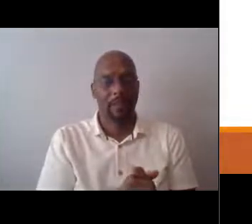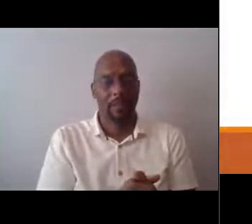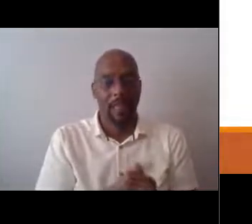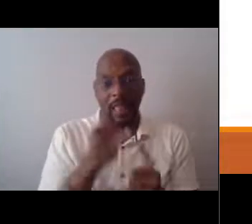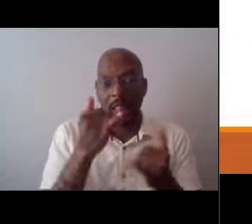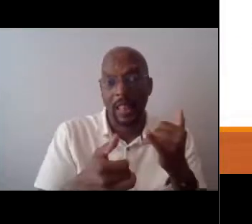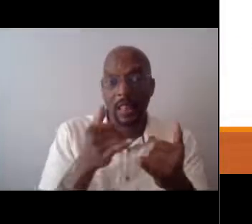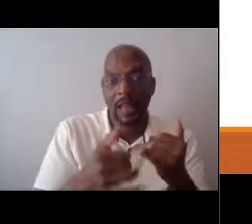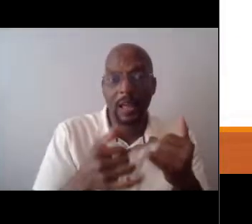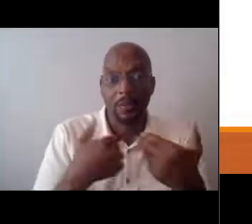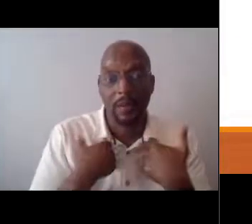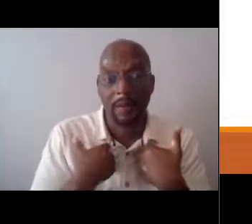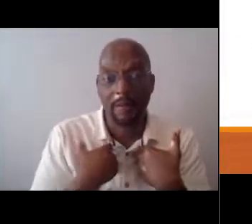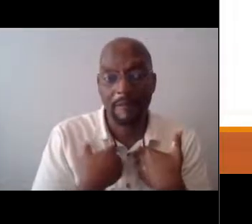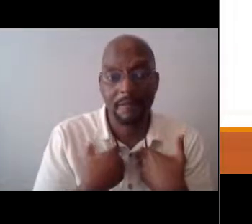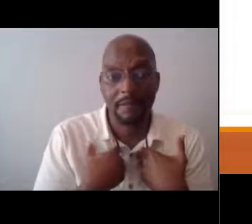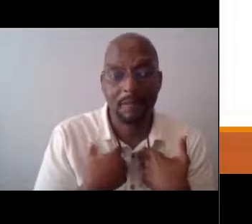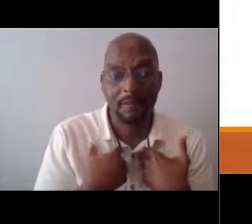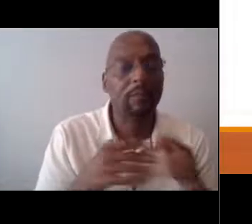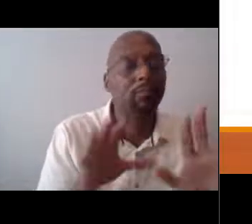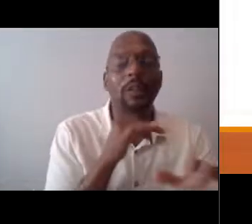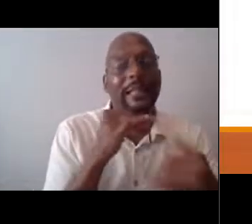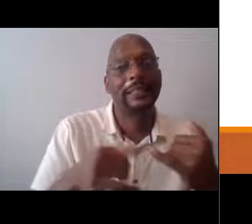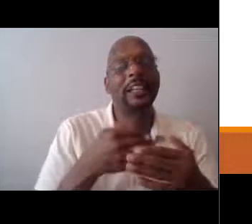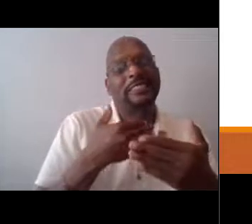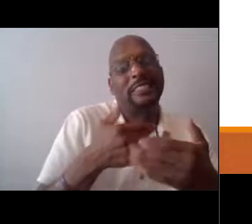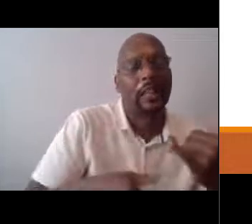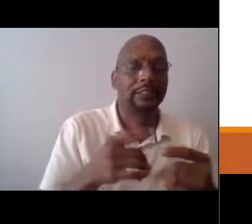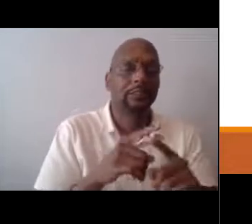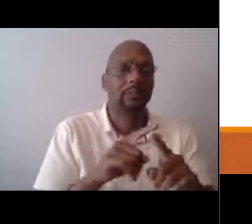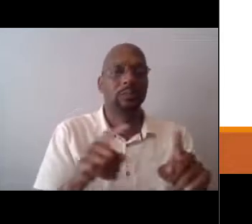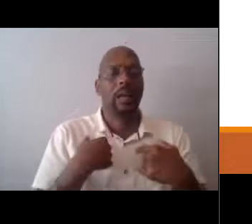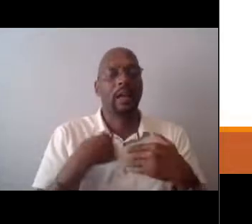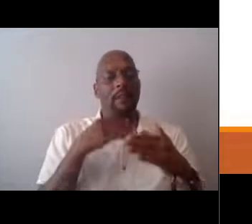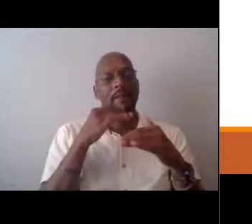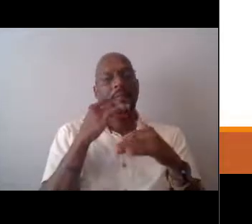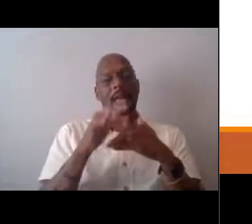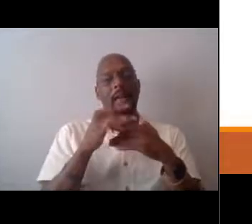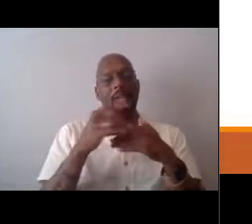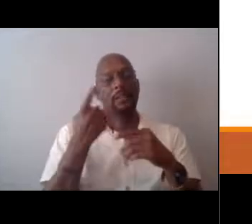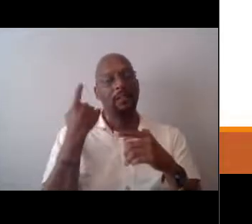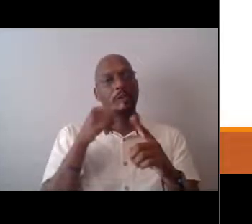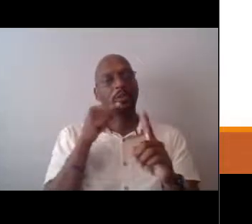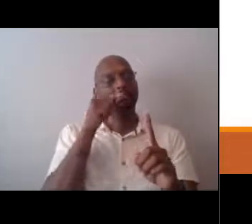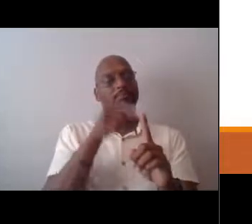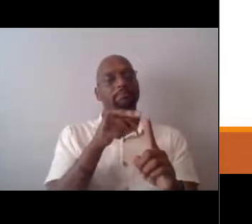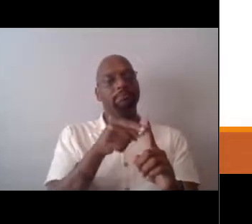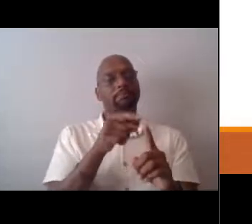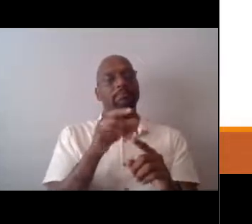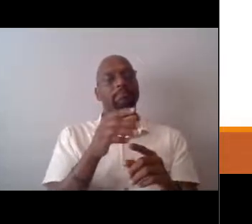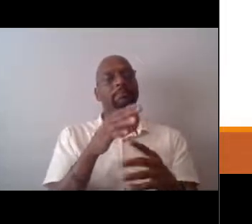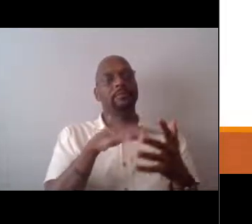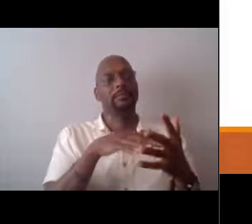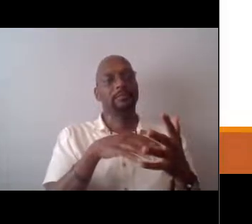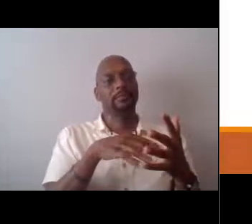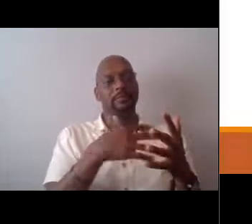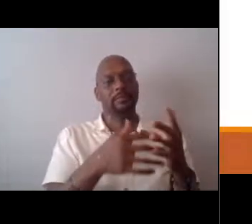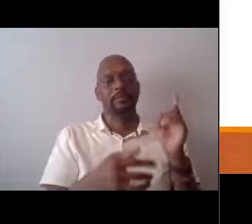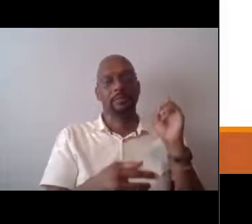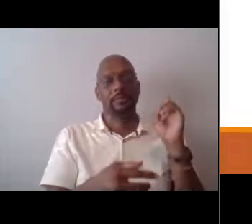Lastly, we have, or not lastly, almost lastly, we have the access to destinations screen, which